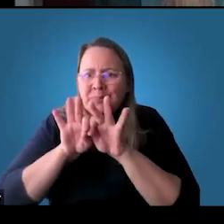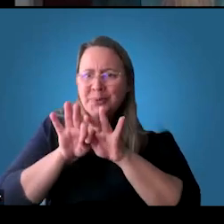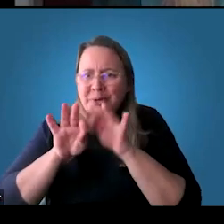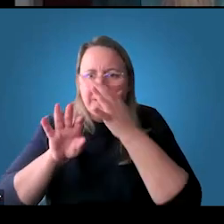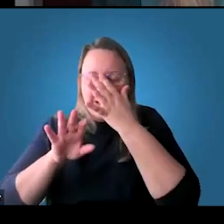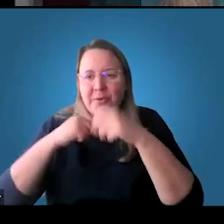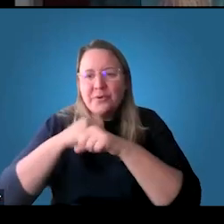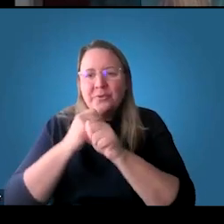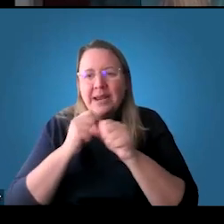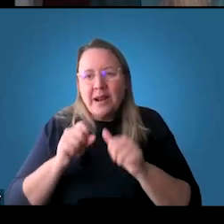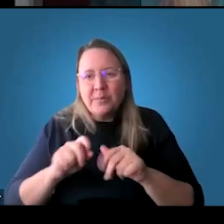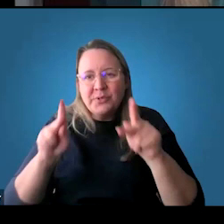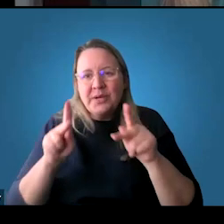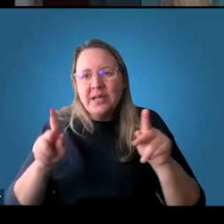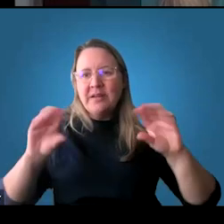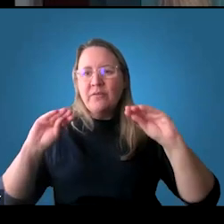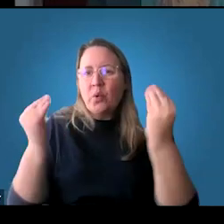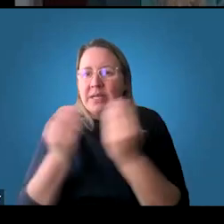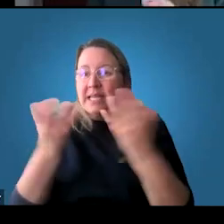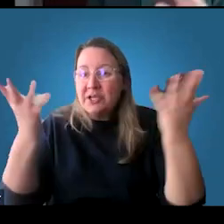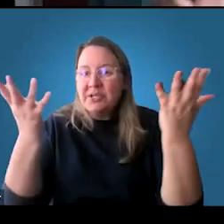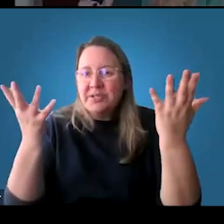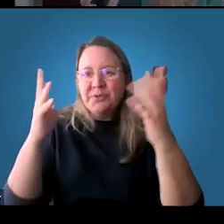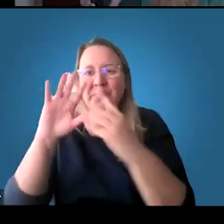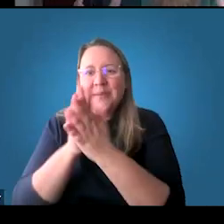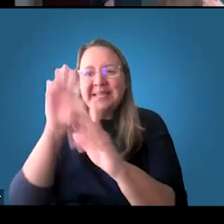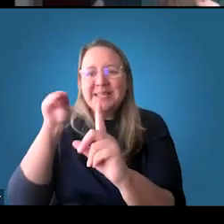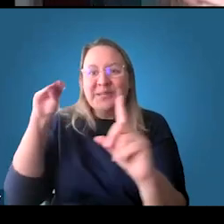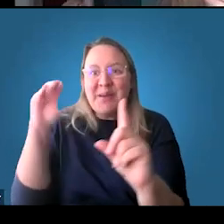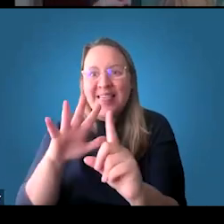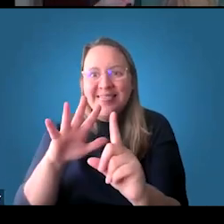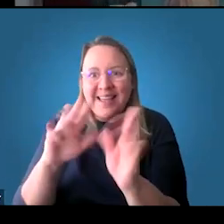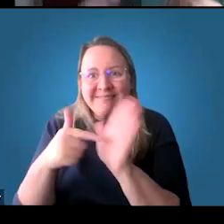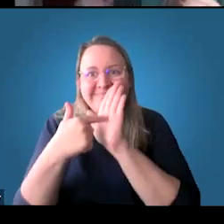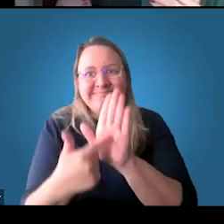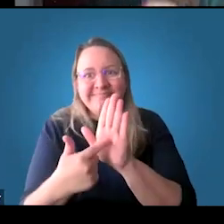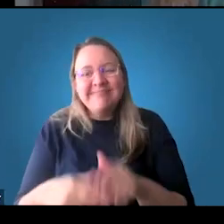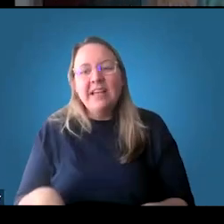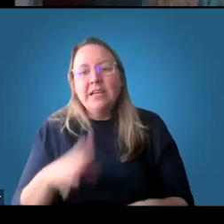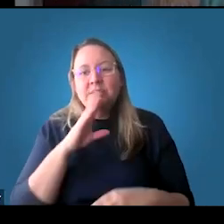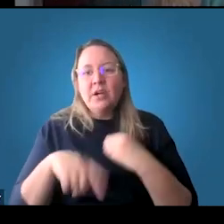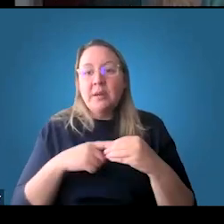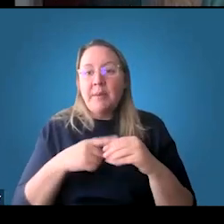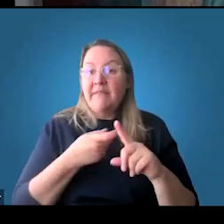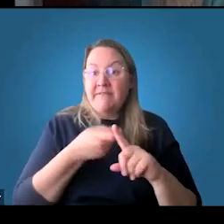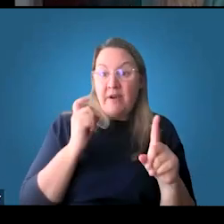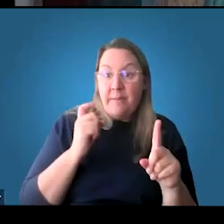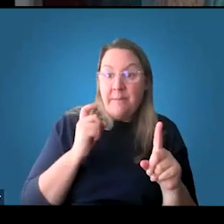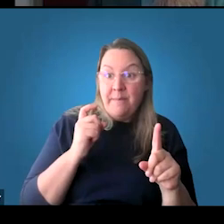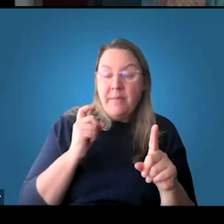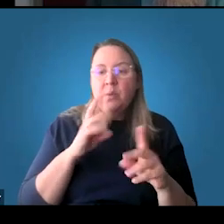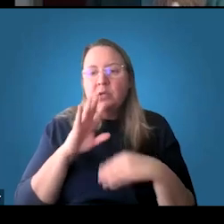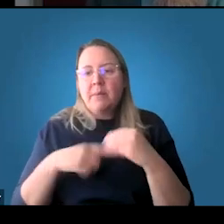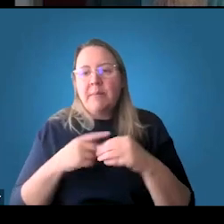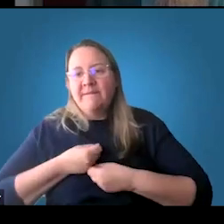those organizations to be in the spotlight. Now, remember that idea of about versus from when it comes to